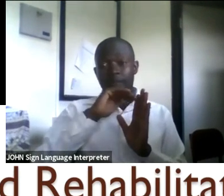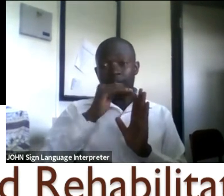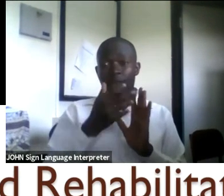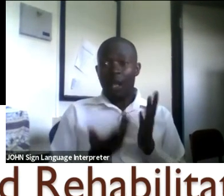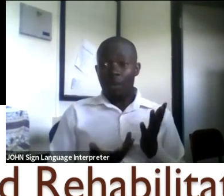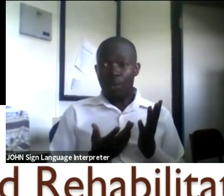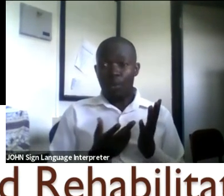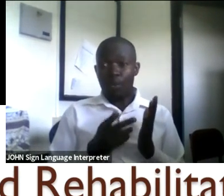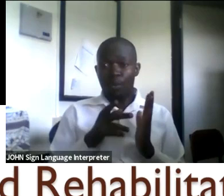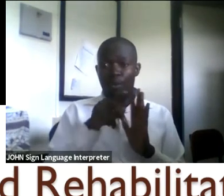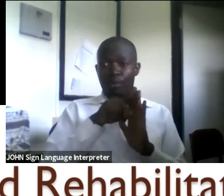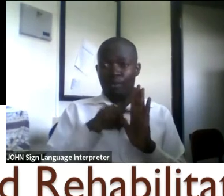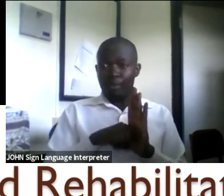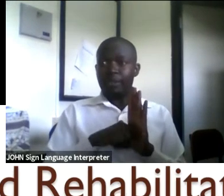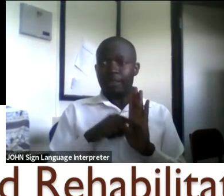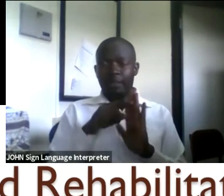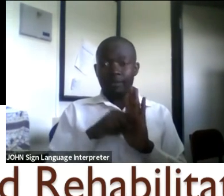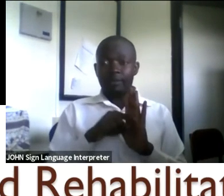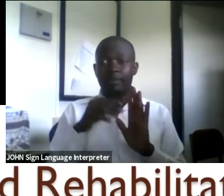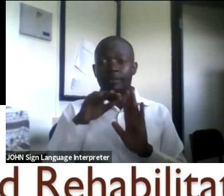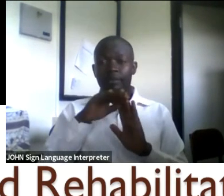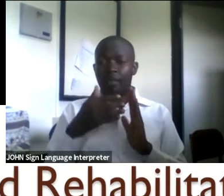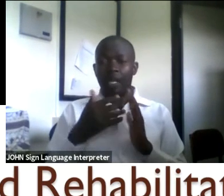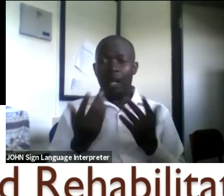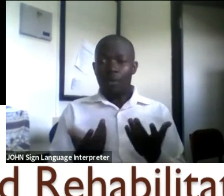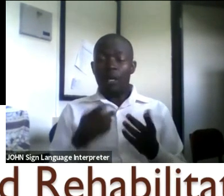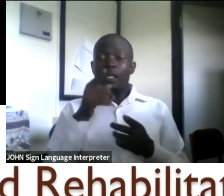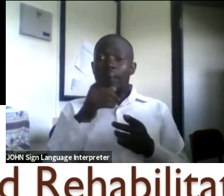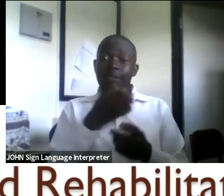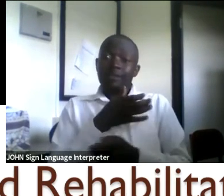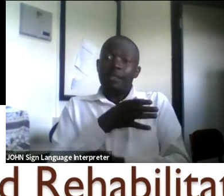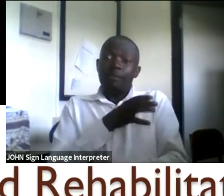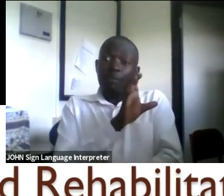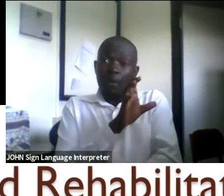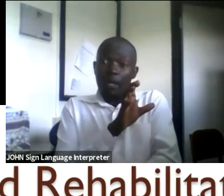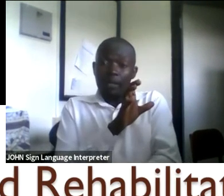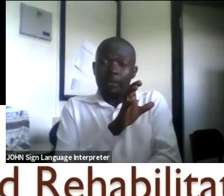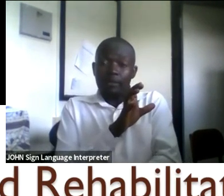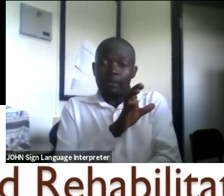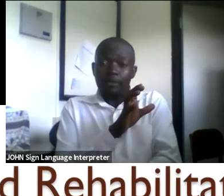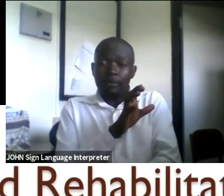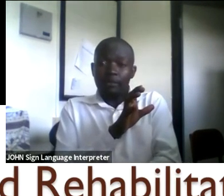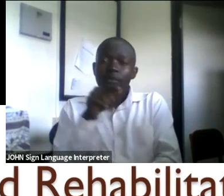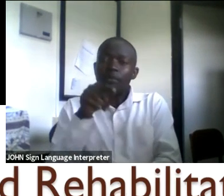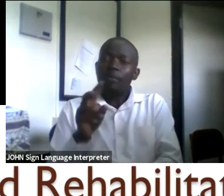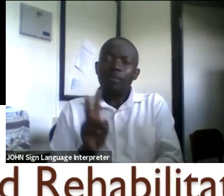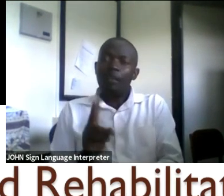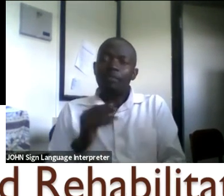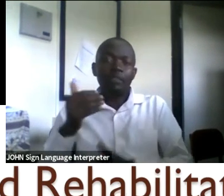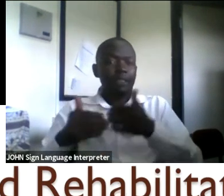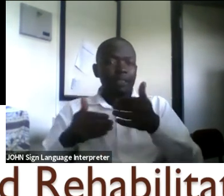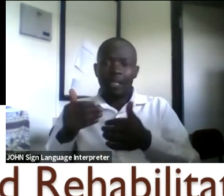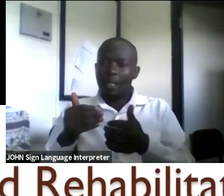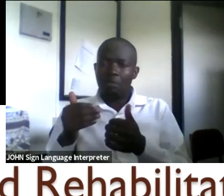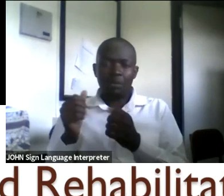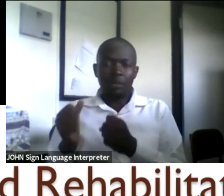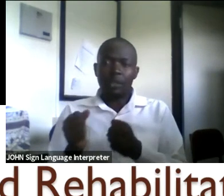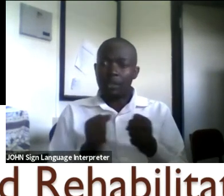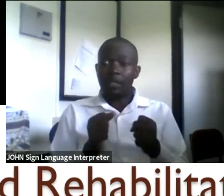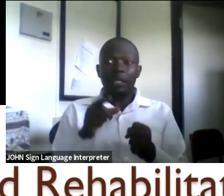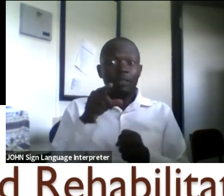affordable, CBR is cost effective, it is empowering, and it is more sustainable. So there is enough